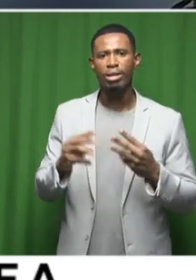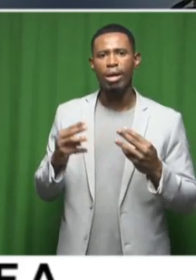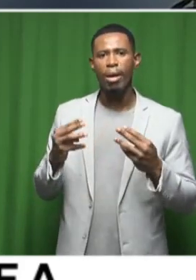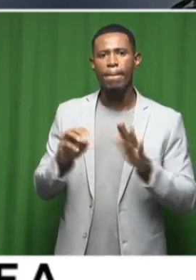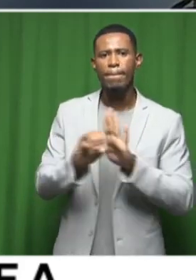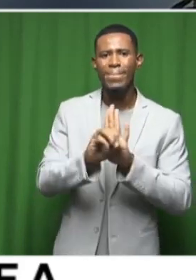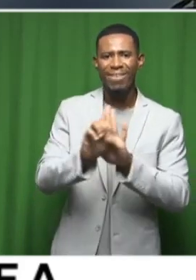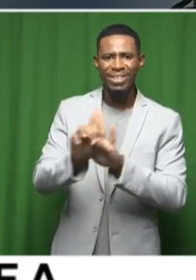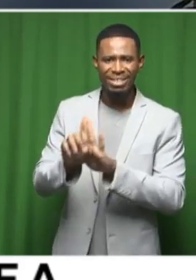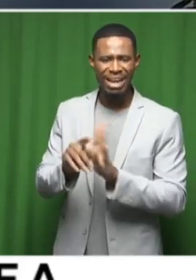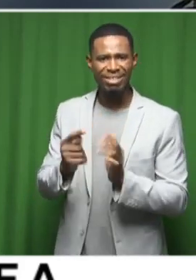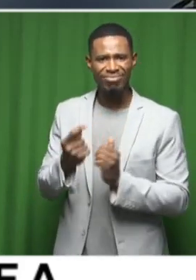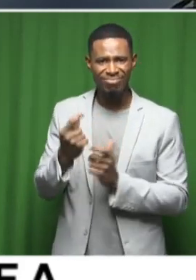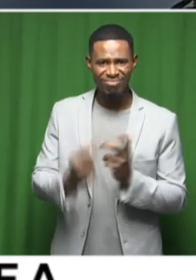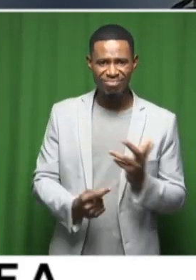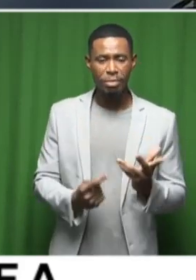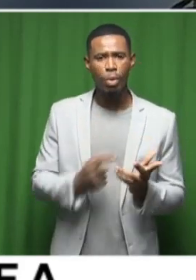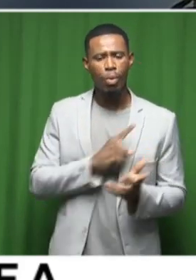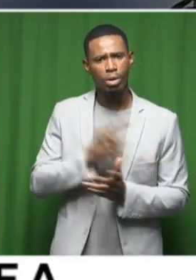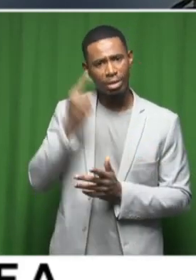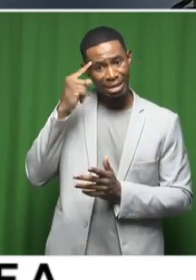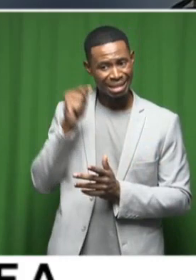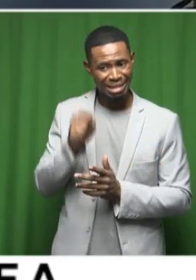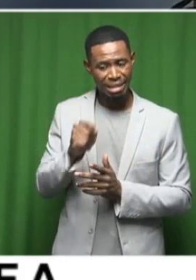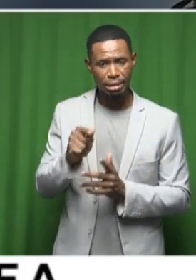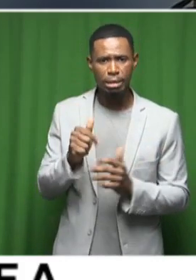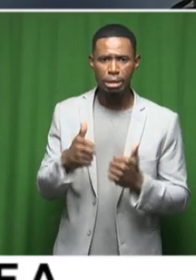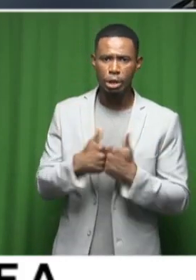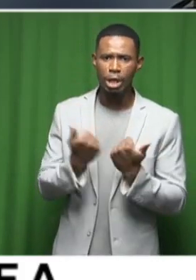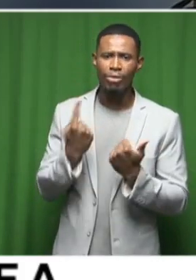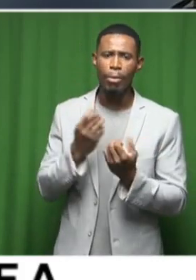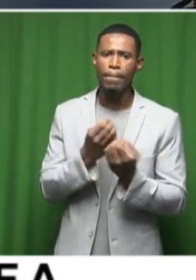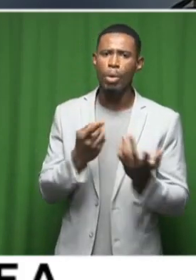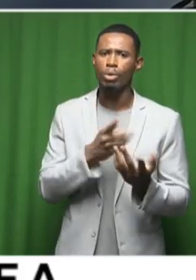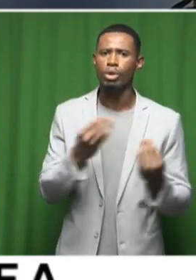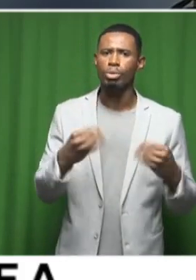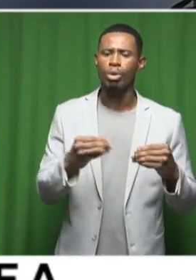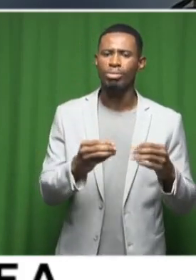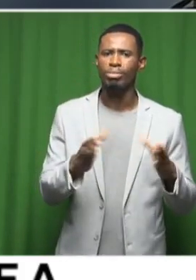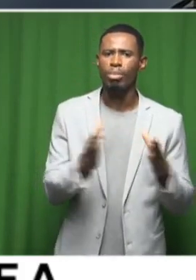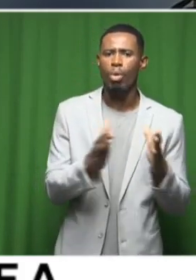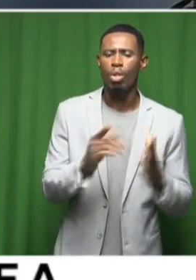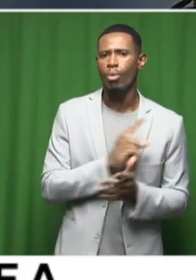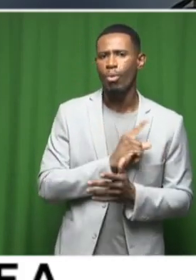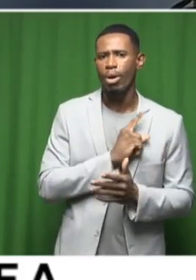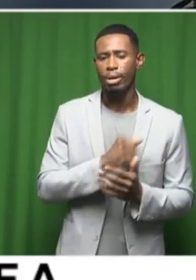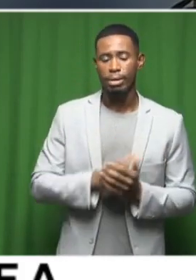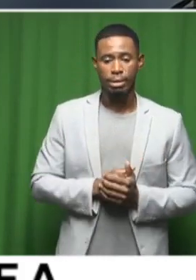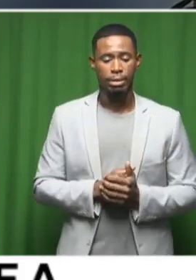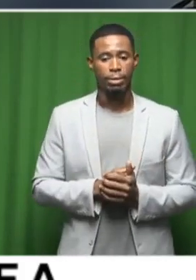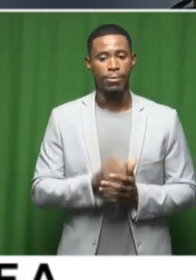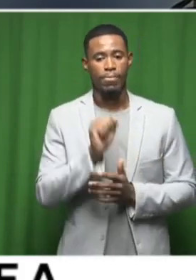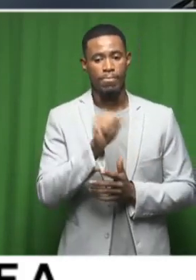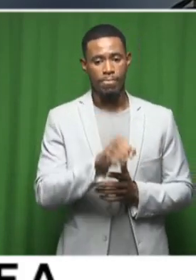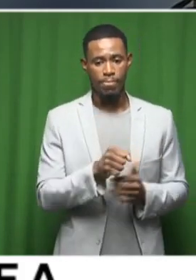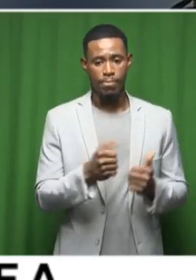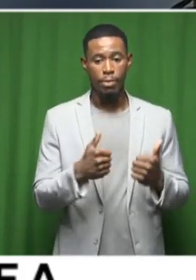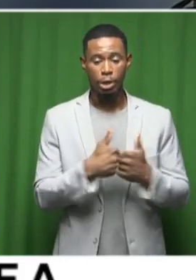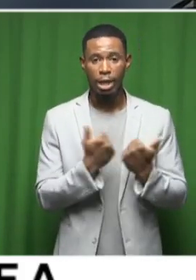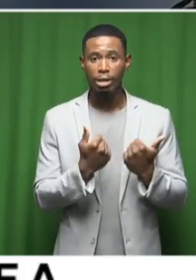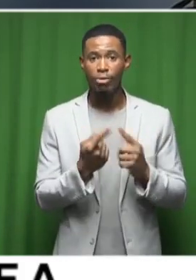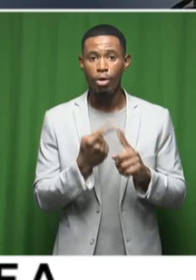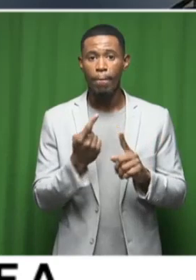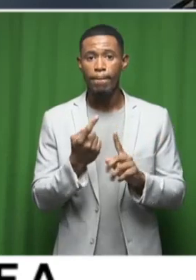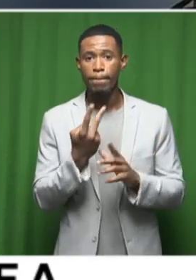Why do you think this is, such a big challenge for most of them? Yeah, absolutely. So there's challenges on both